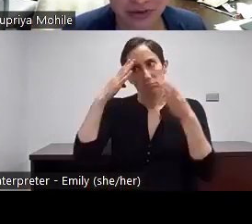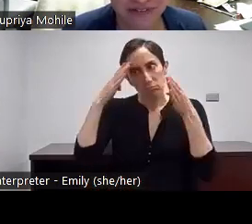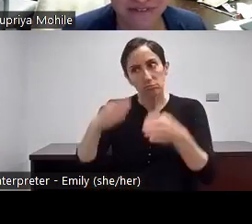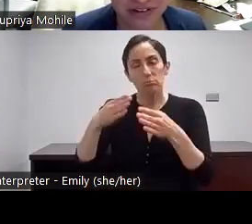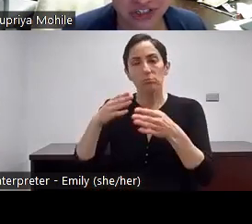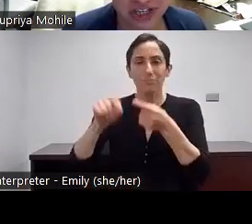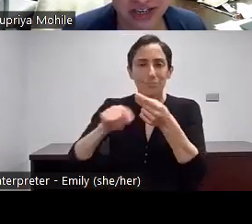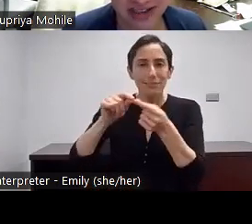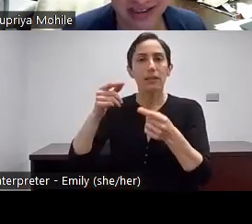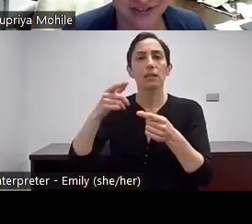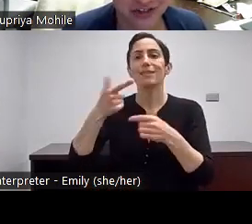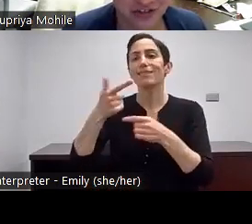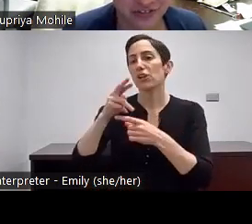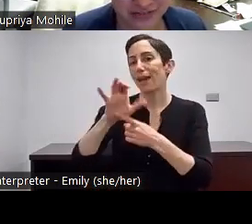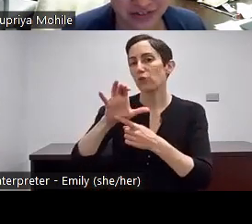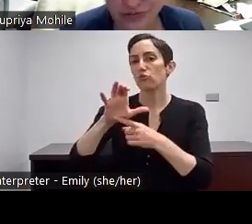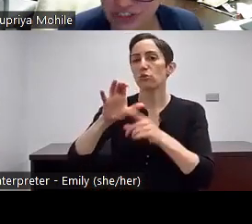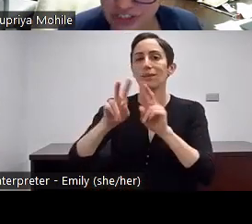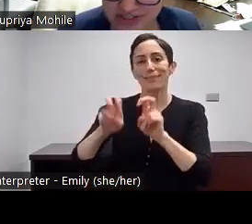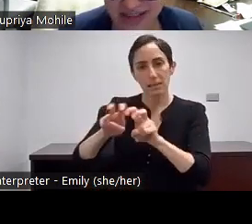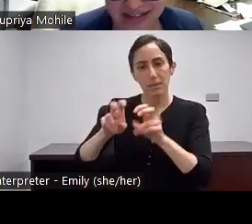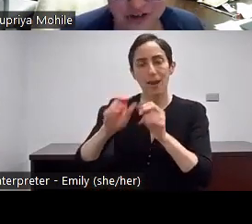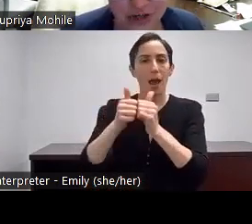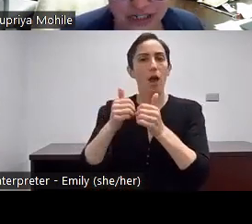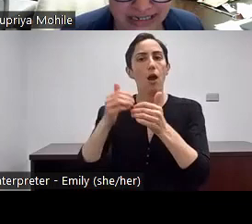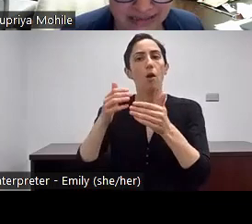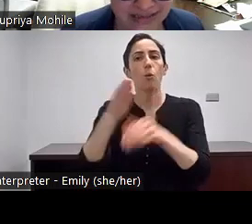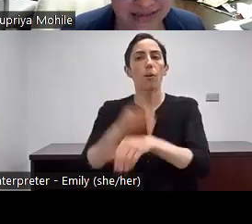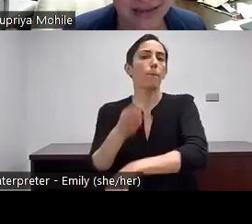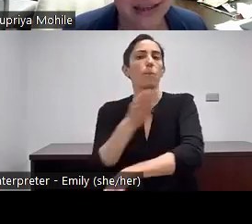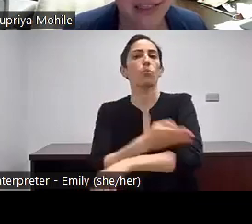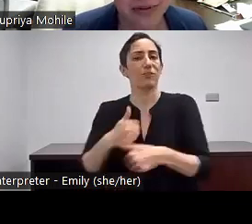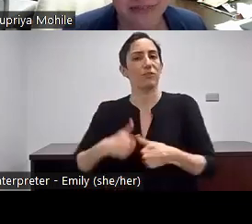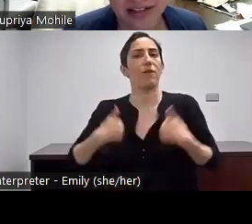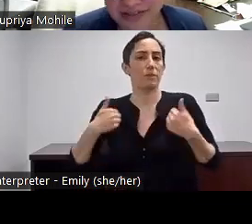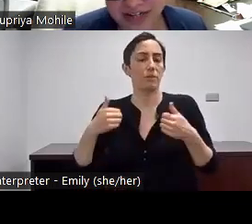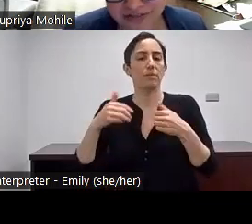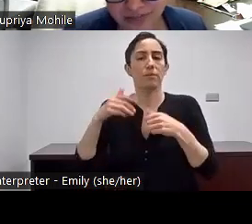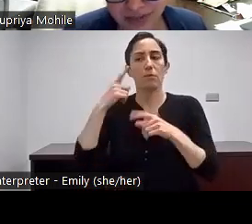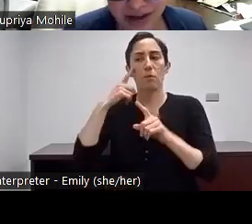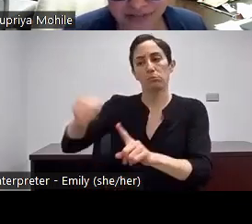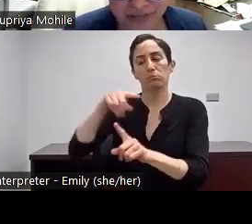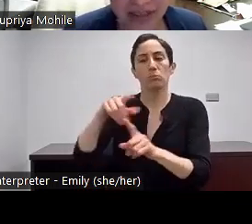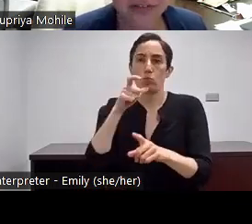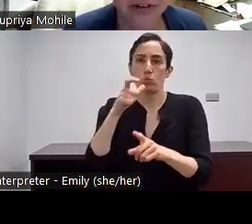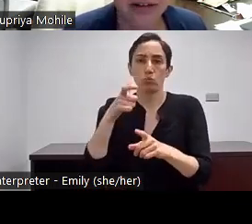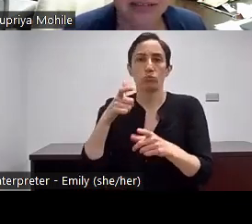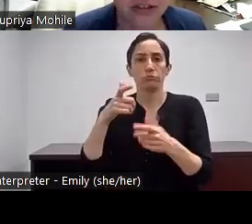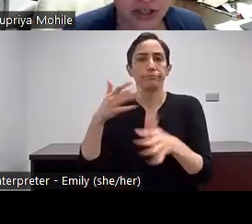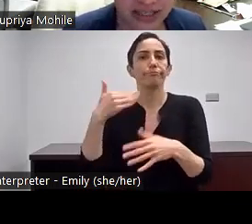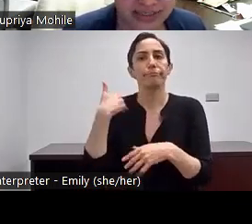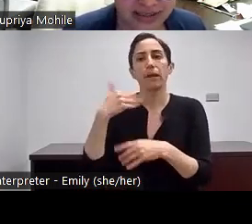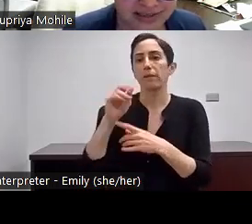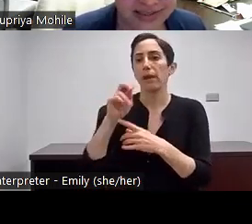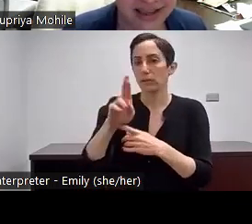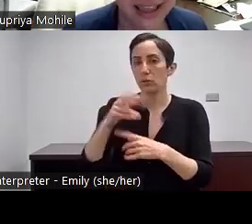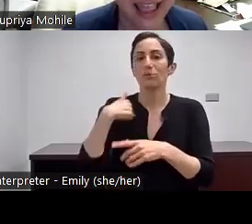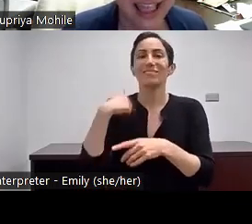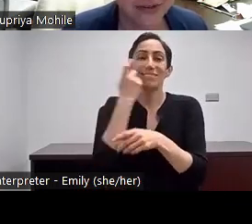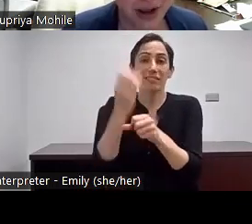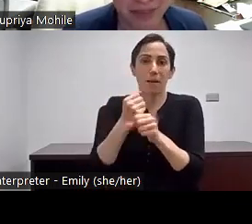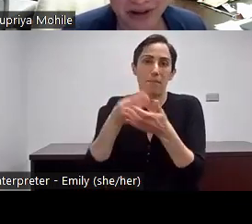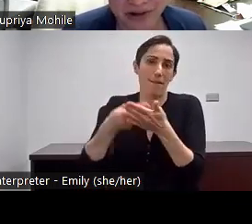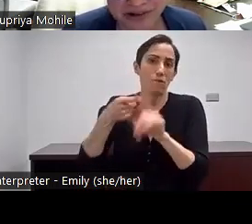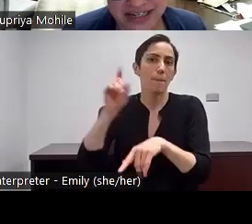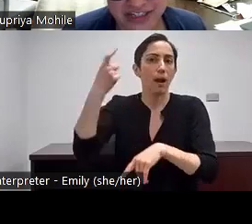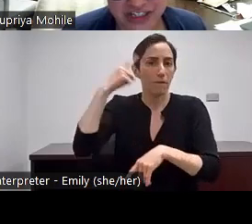assessment improving function in cancer survivors. We just got a new grant that provides funding from the government for us to look at this.